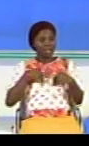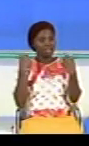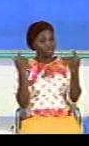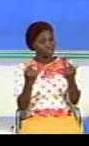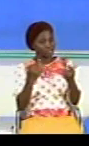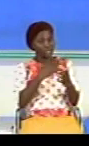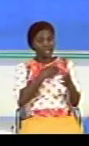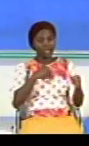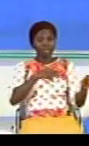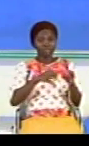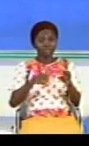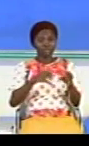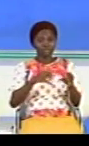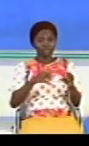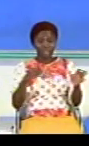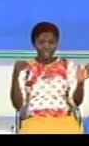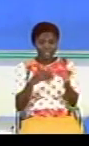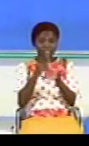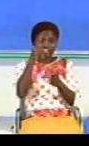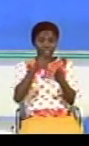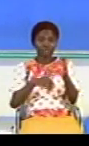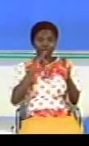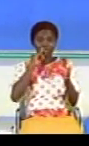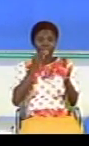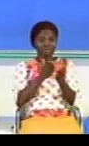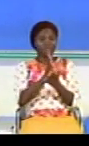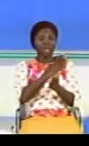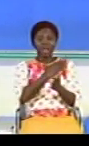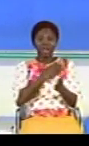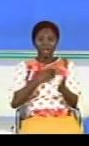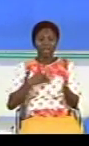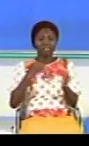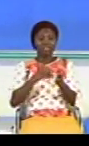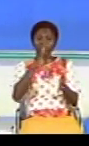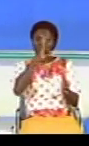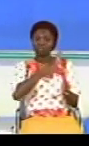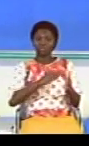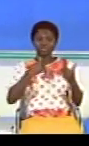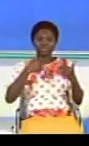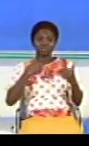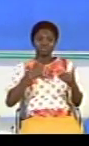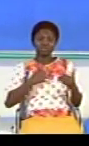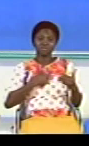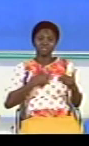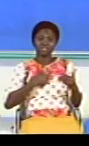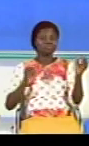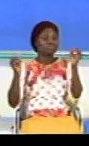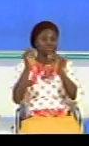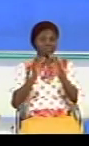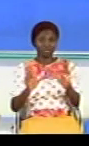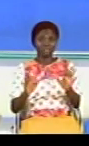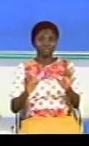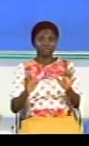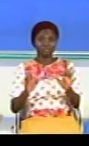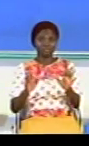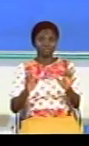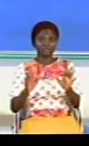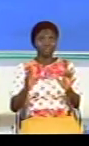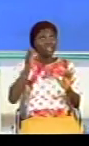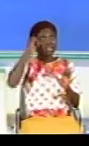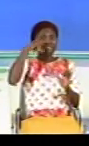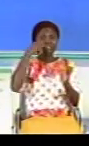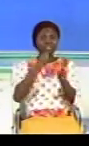right, and it profited me nothing. He said, he's waiting for repentance. If any